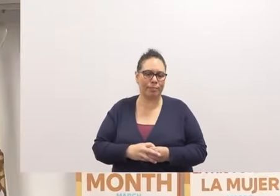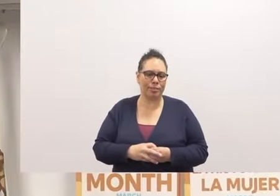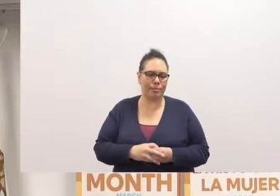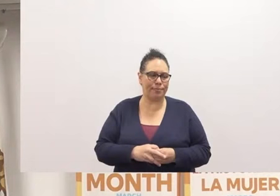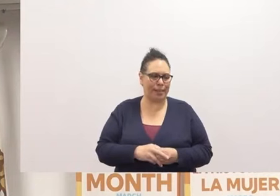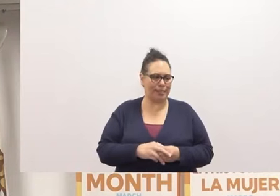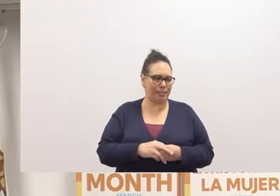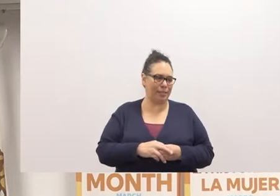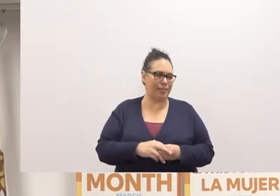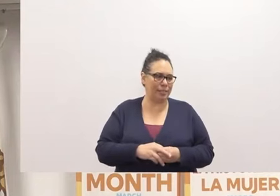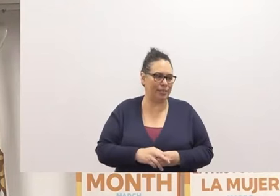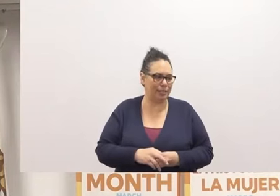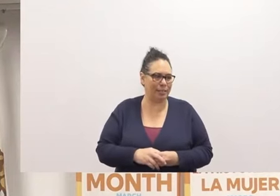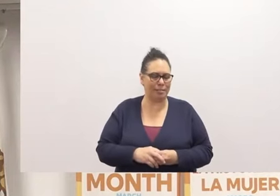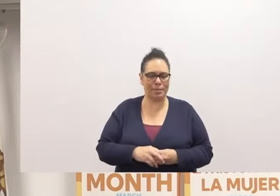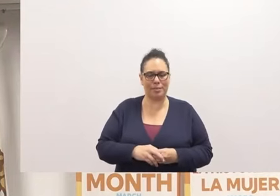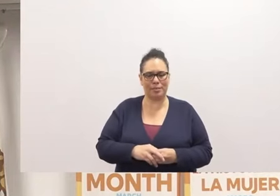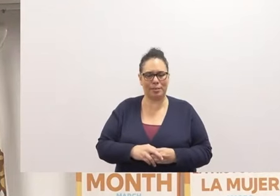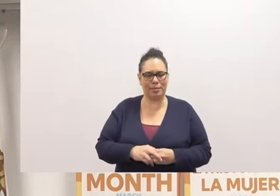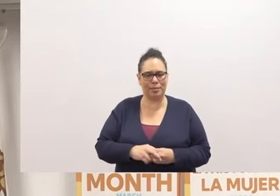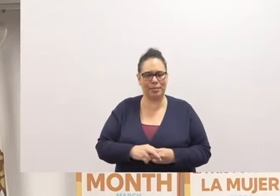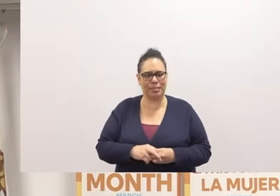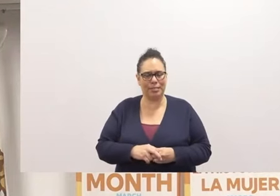Thank you. Next, we have Omar.